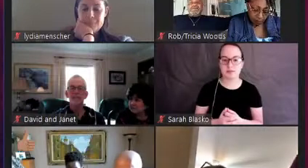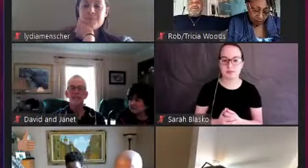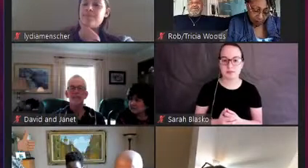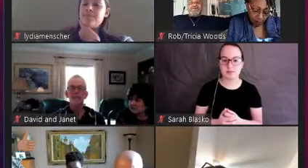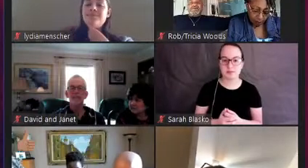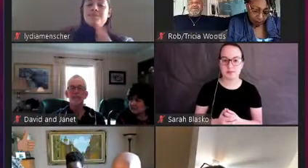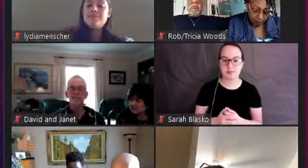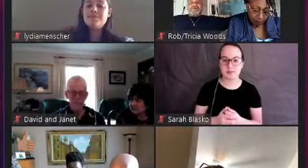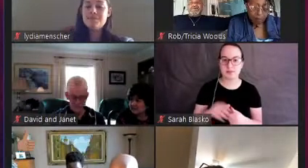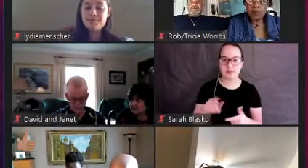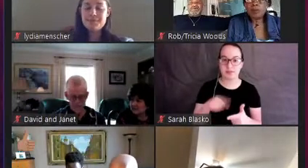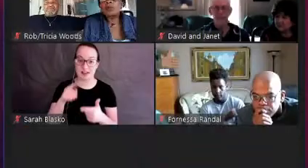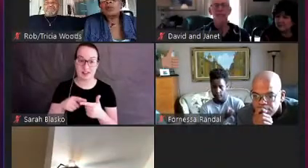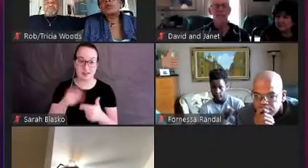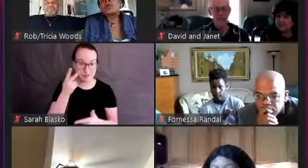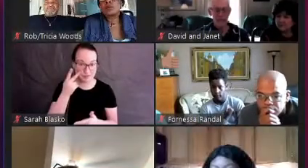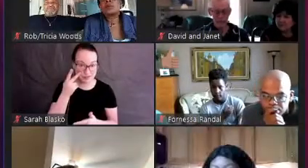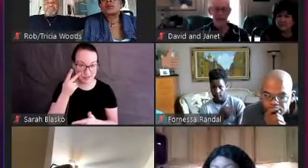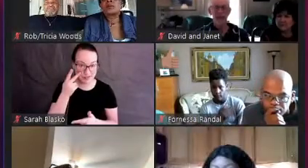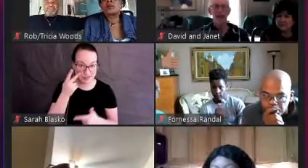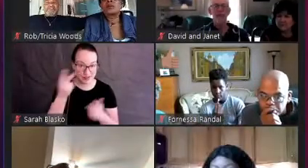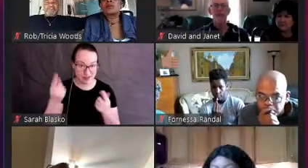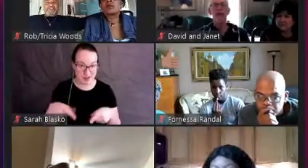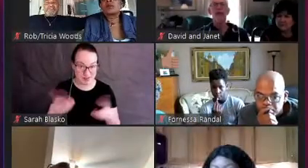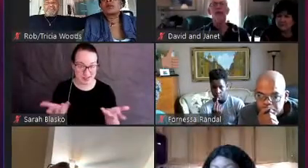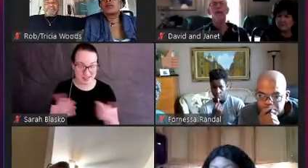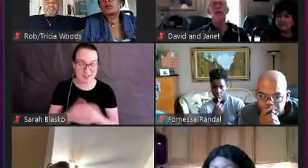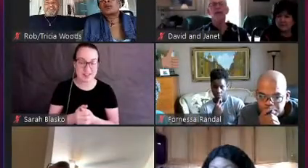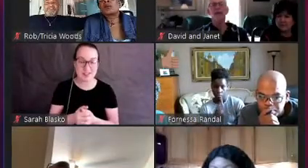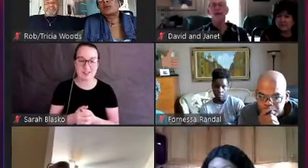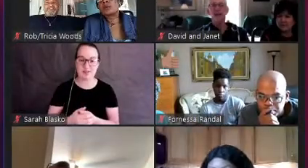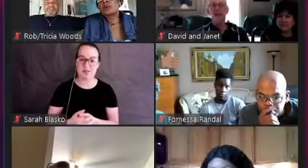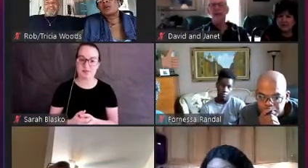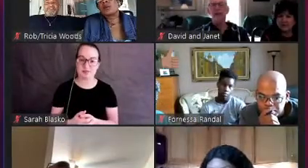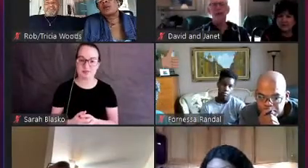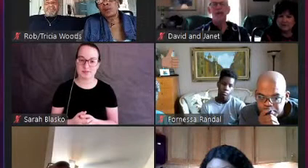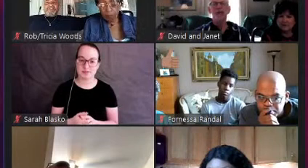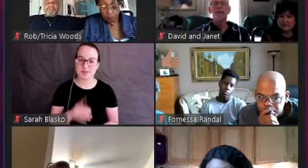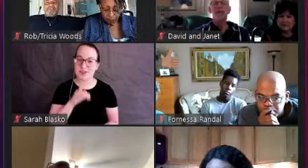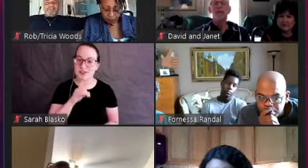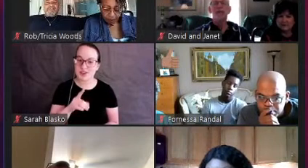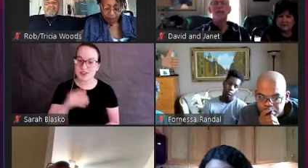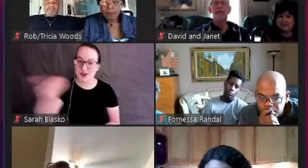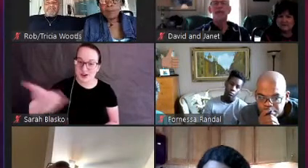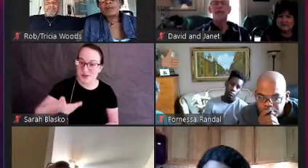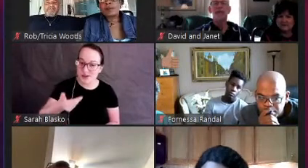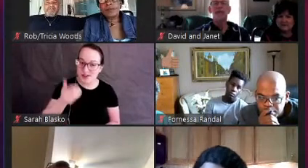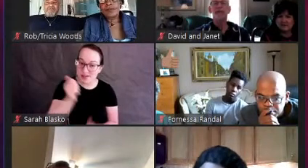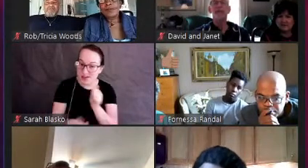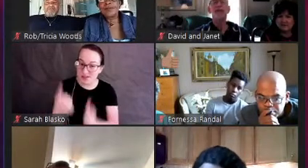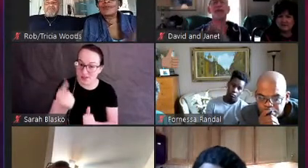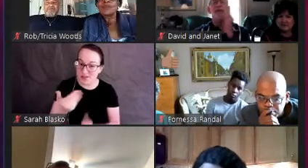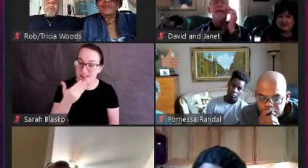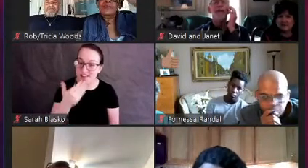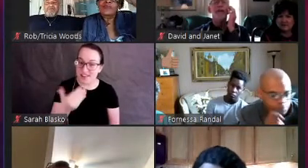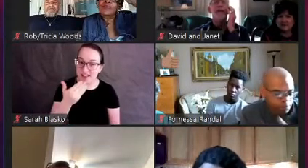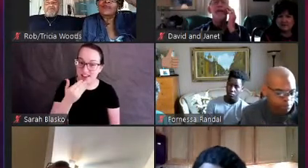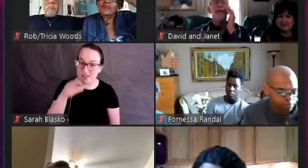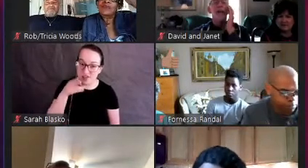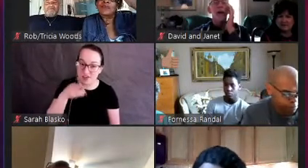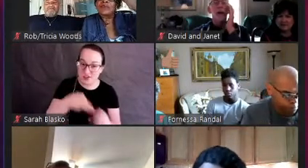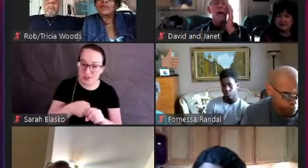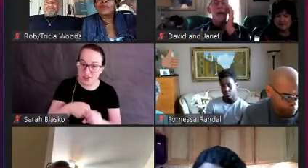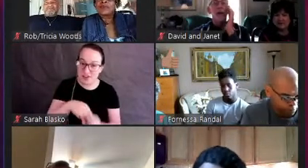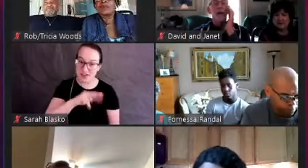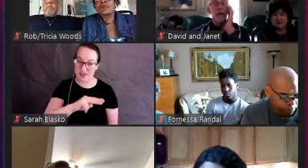a little bit from the hip here. All right, so Kathy, why don't you take it away? Sure. Welcome, everybody. Thanks for joining us on Mission